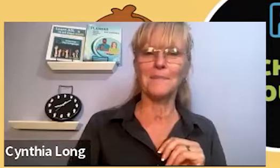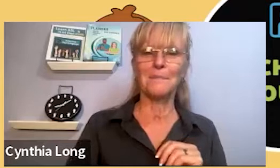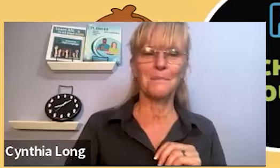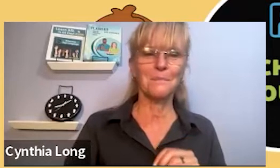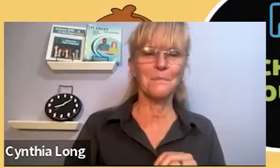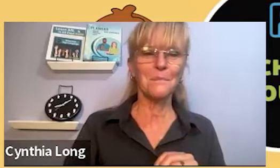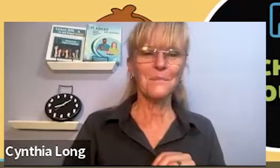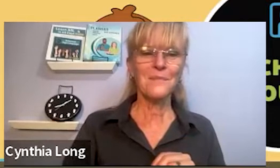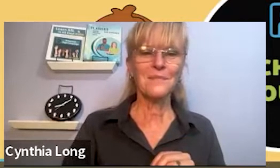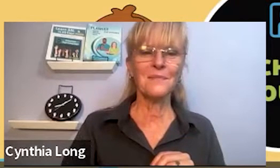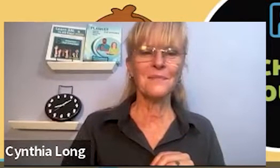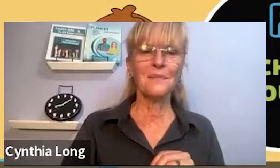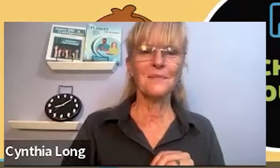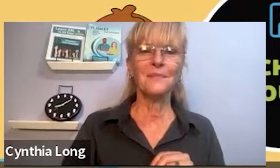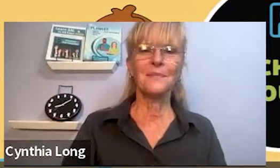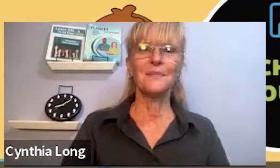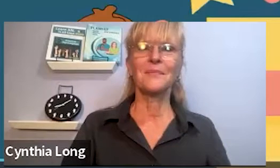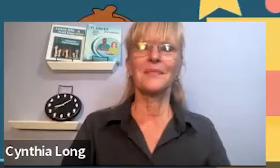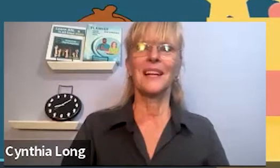ASLTeachingResources.com.